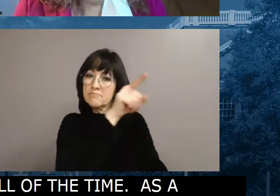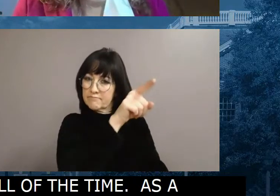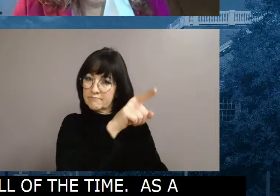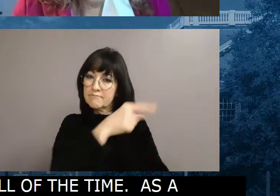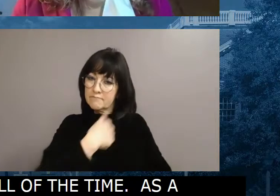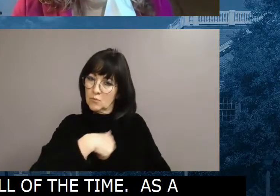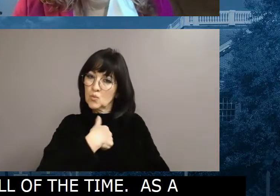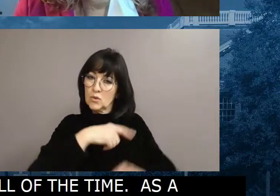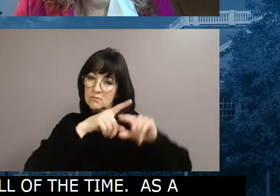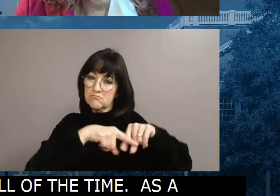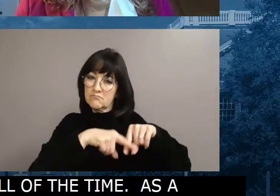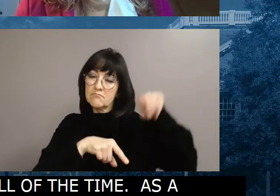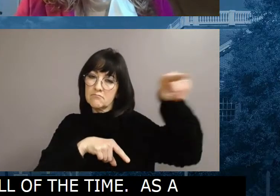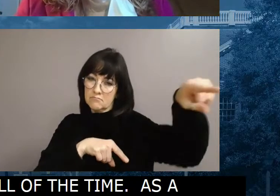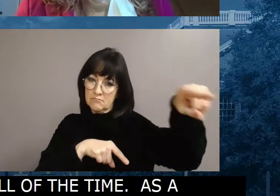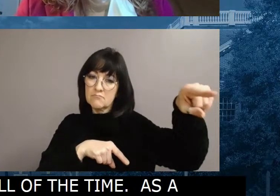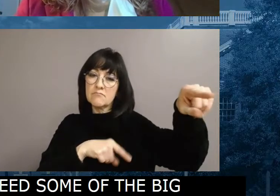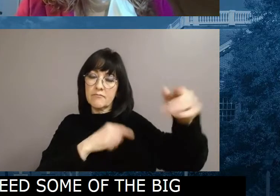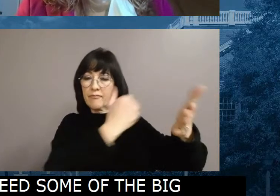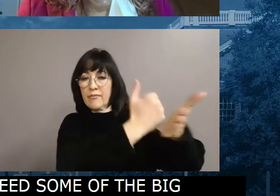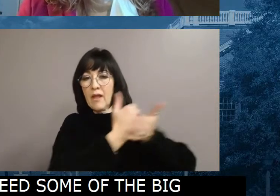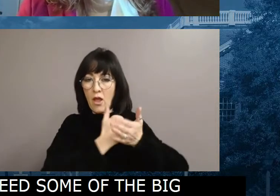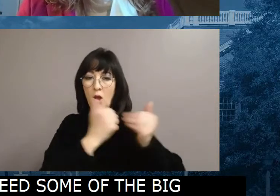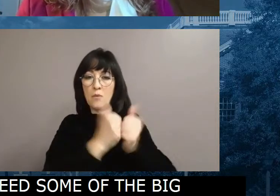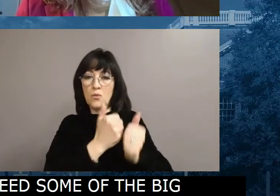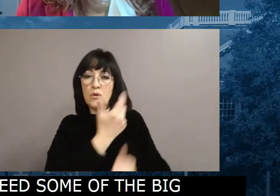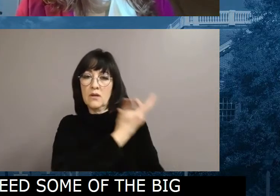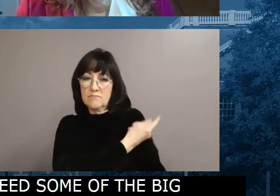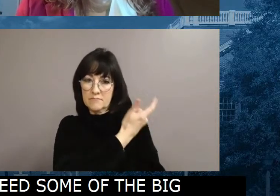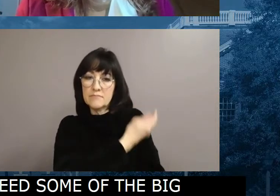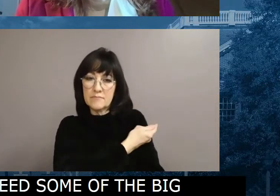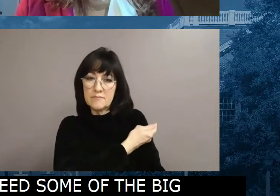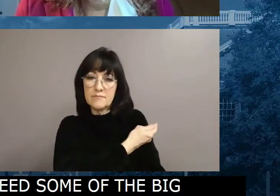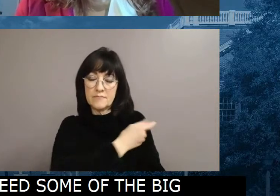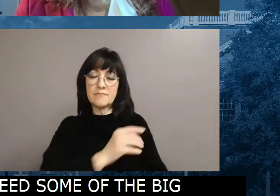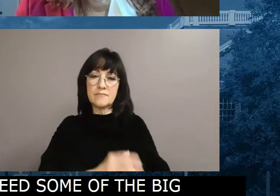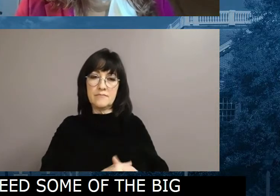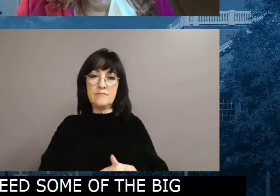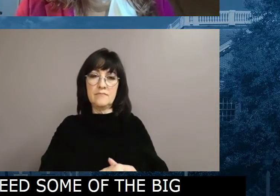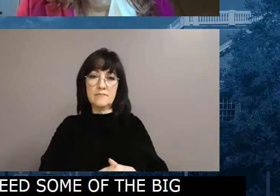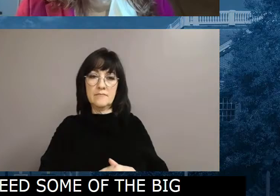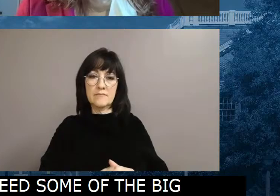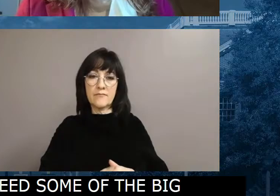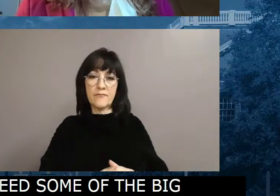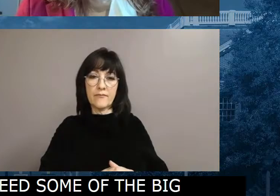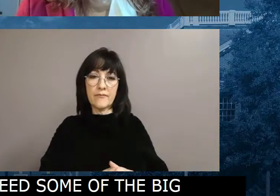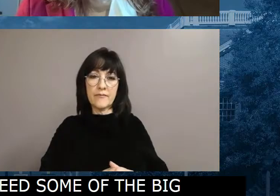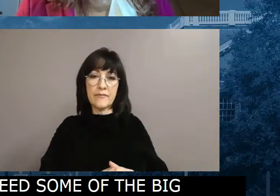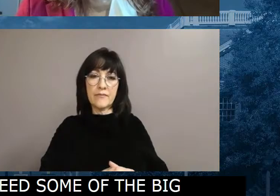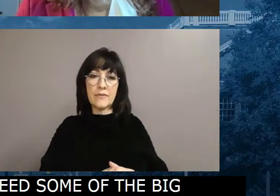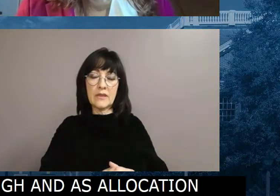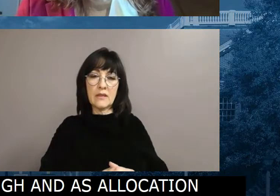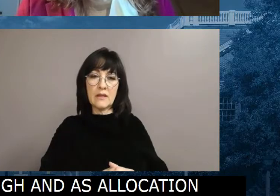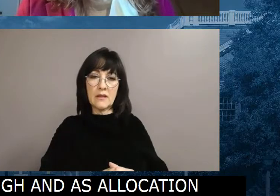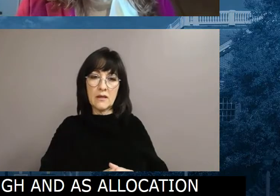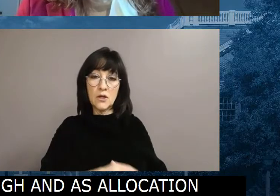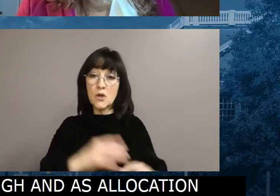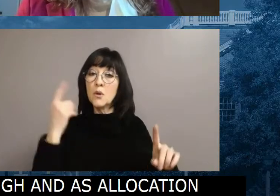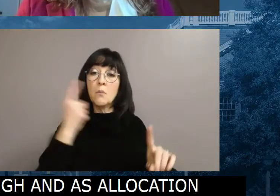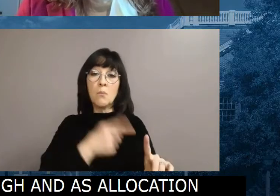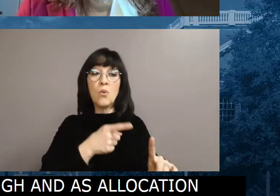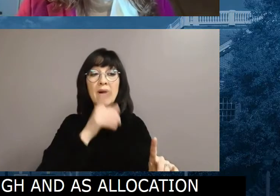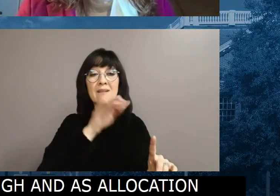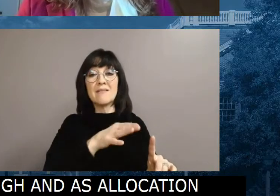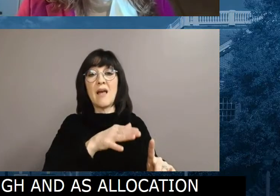we expect it will, we're going to have some of those that we can fall back on. But the point is to get smaller